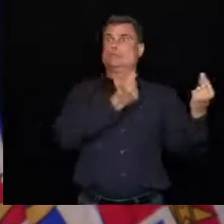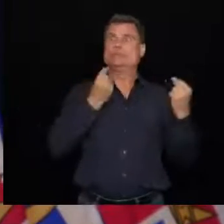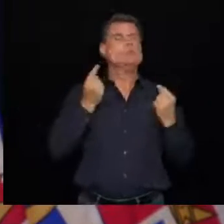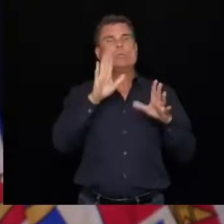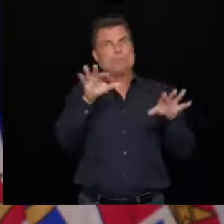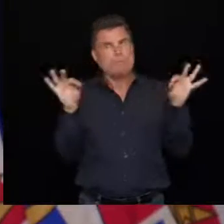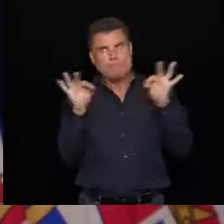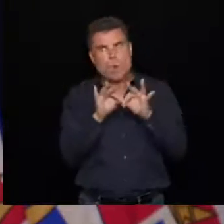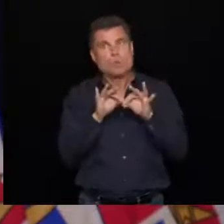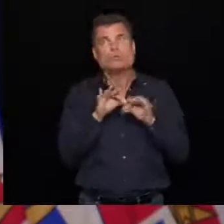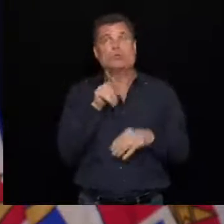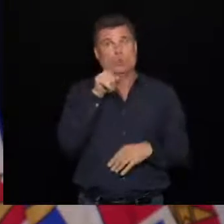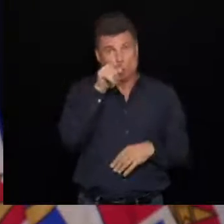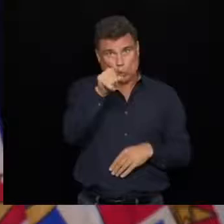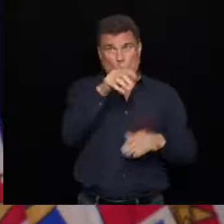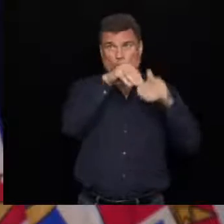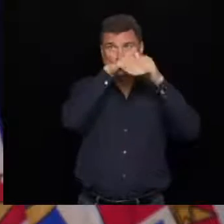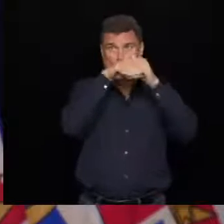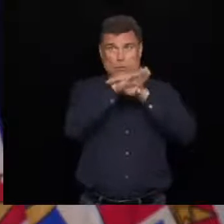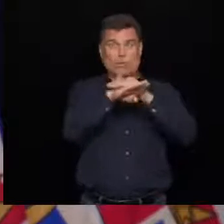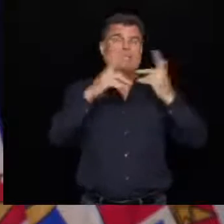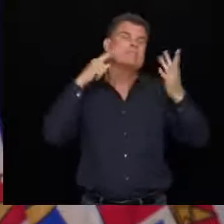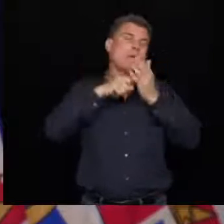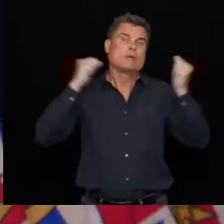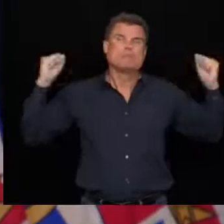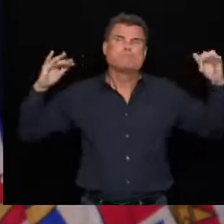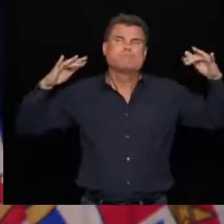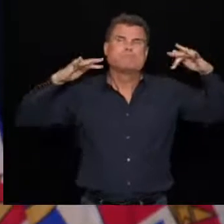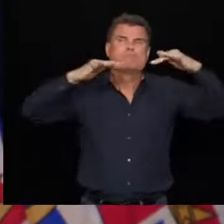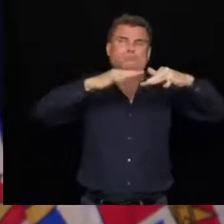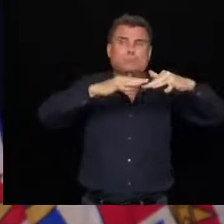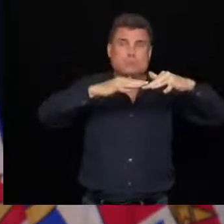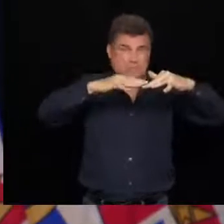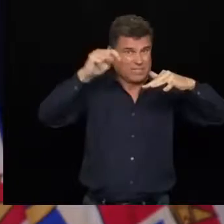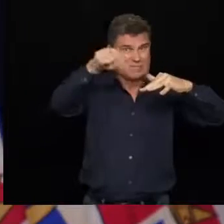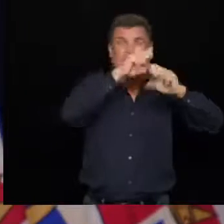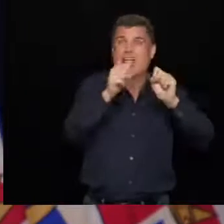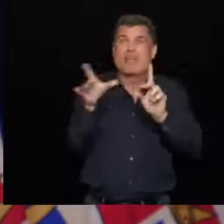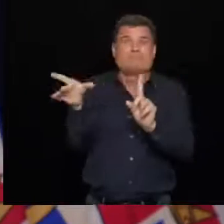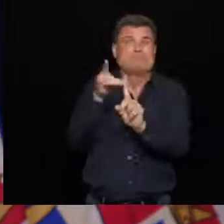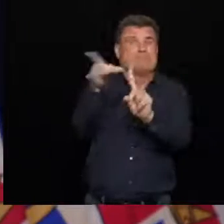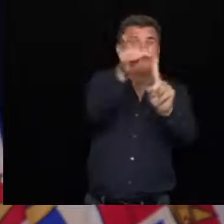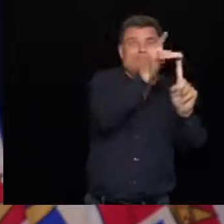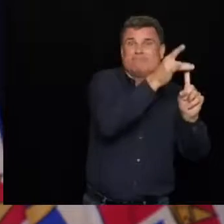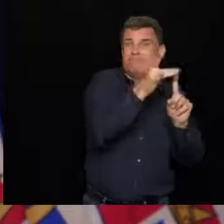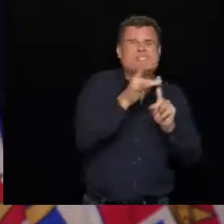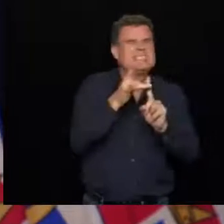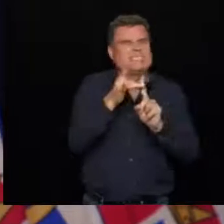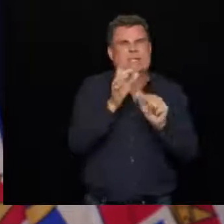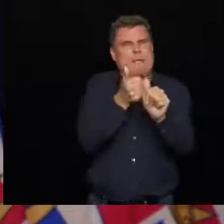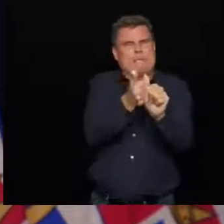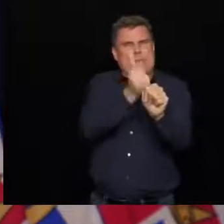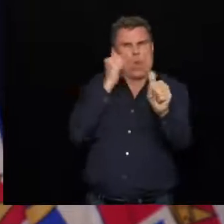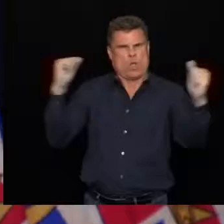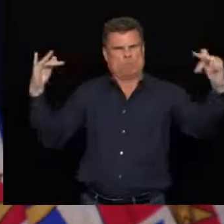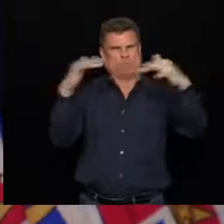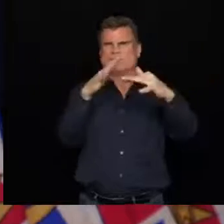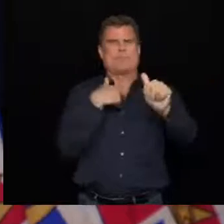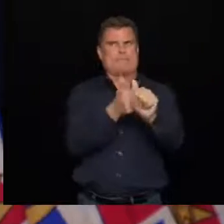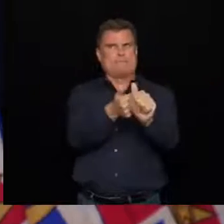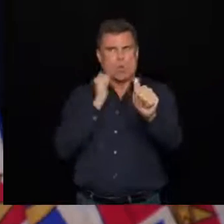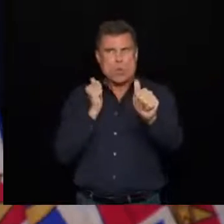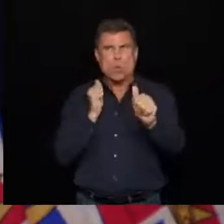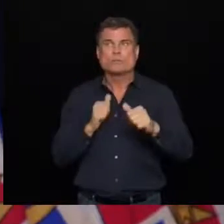exposure, where many people might be involved, or we pass this virus on to the people we are closest to, the people we spend time